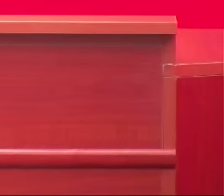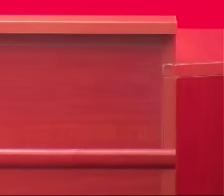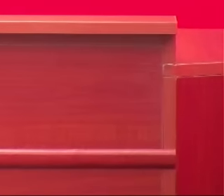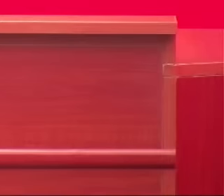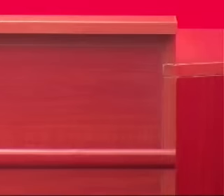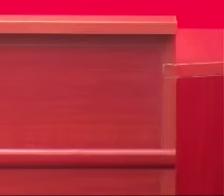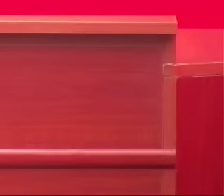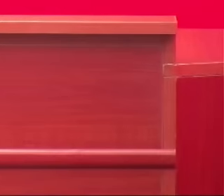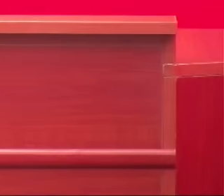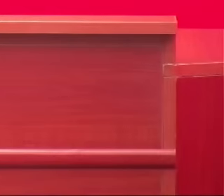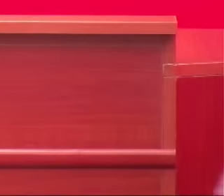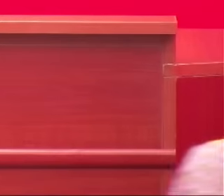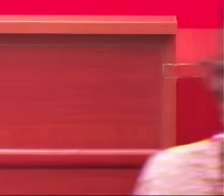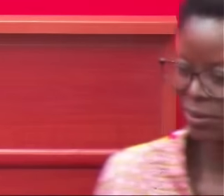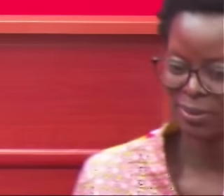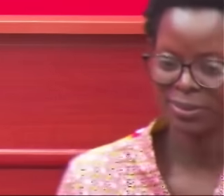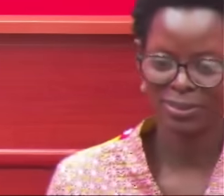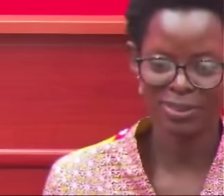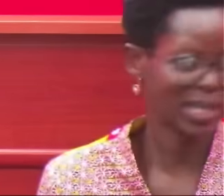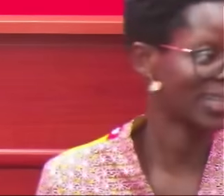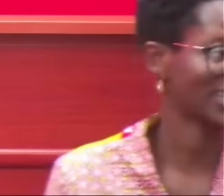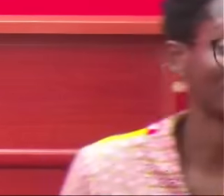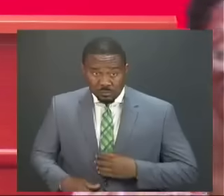what I do?